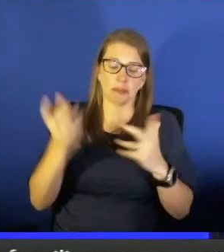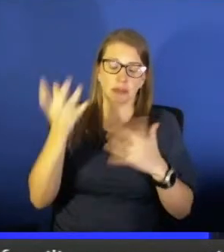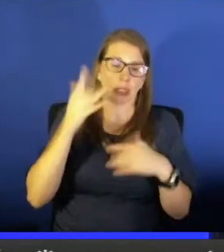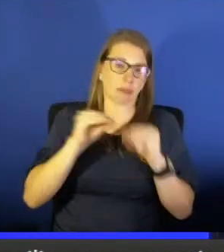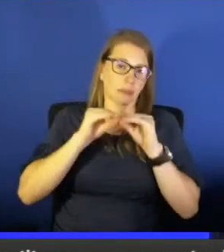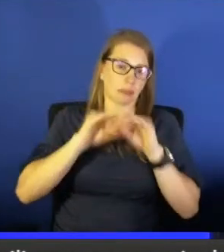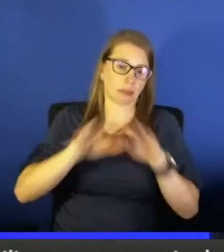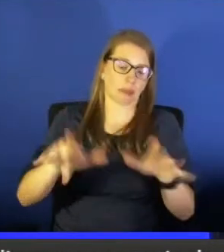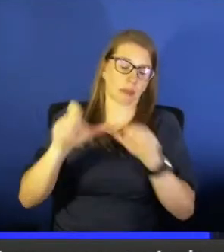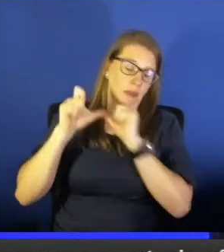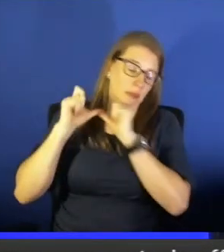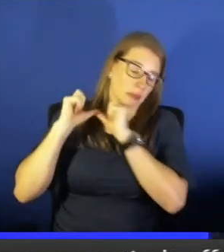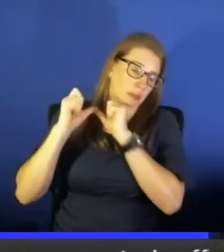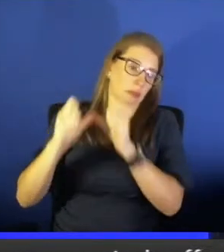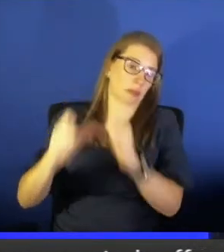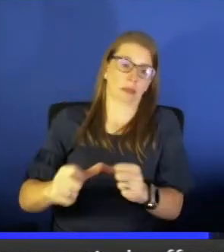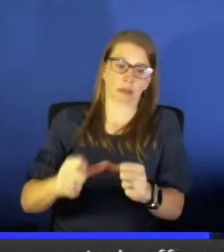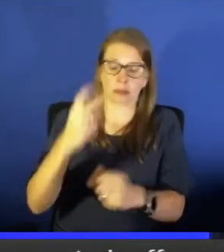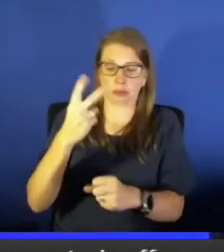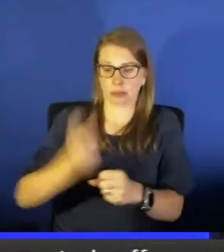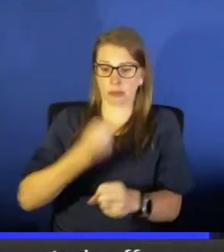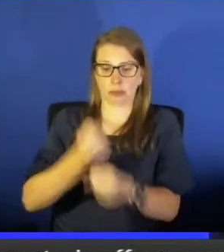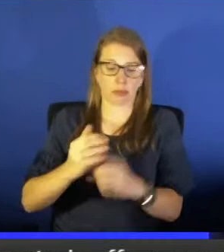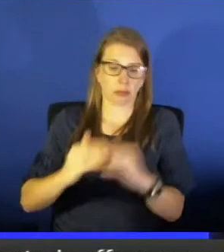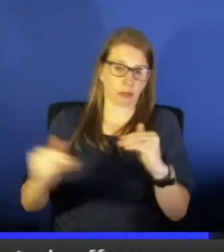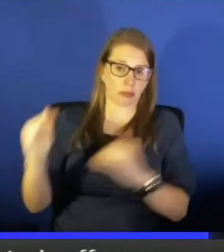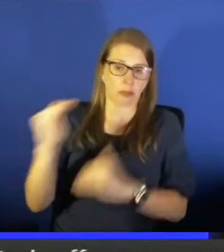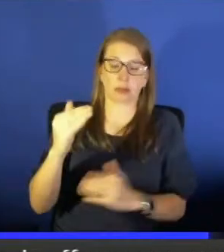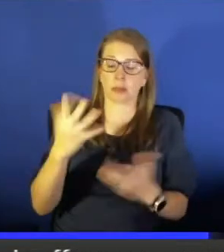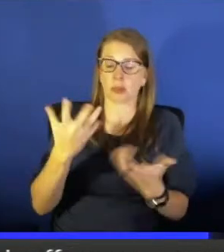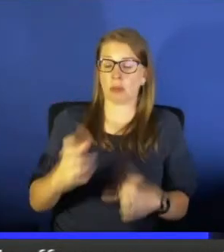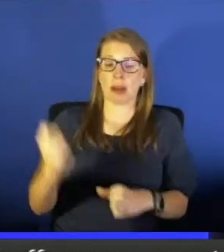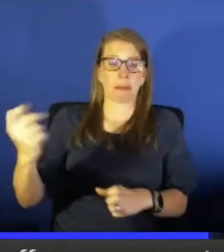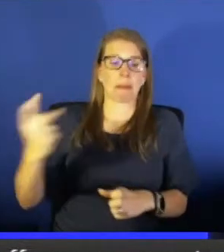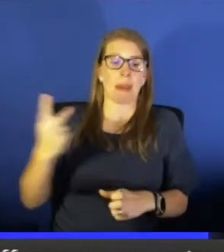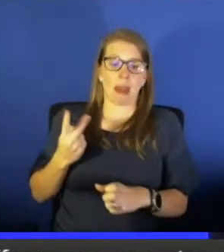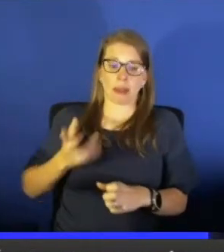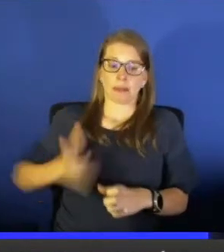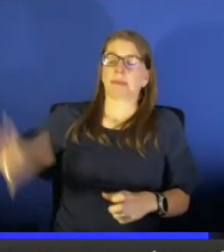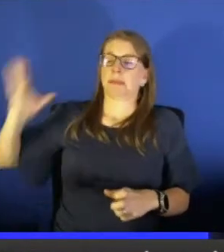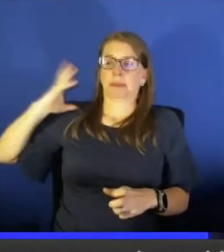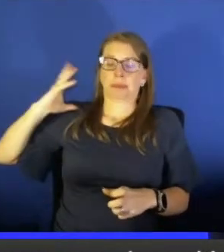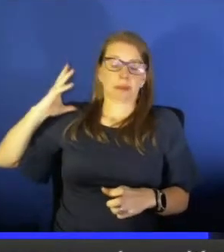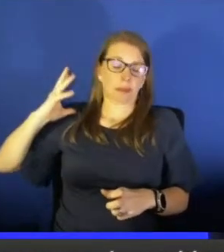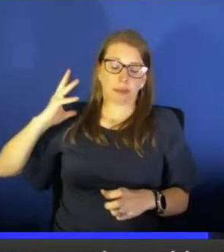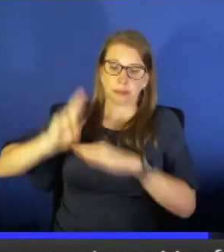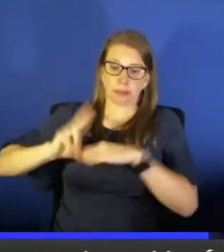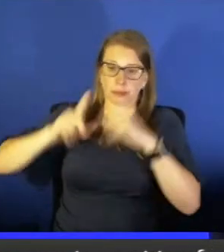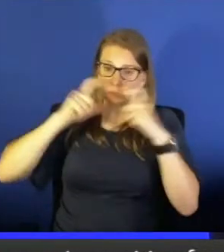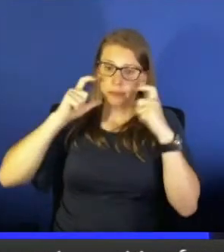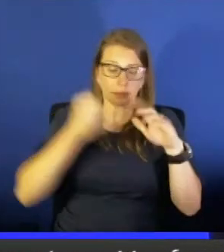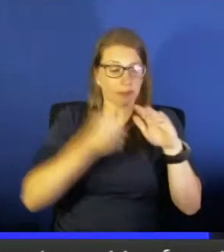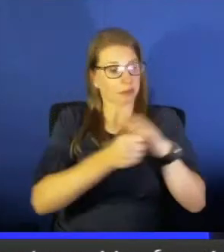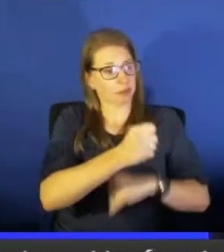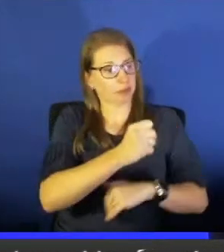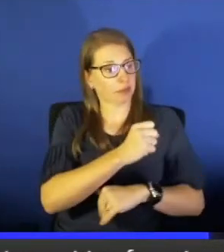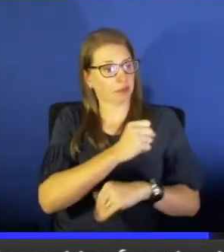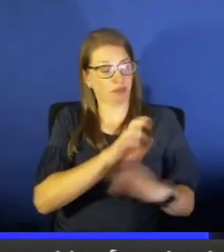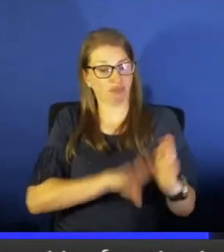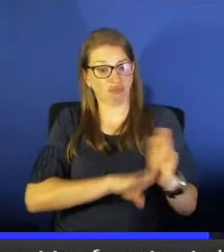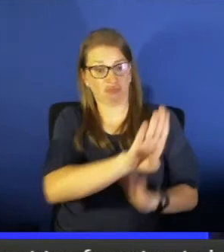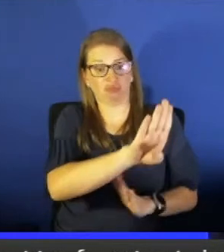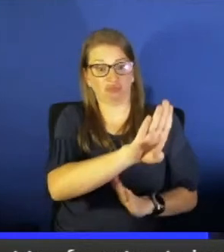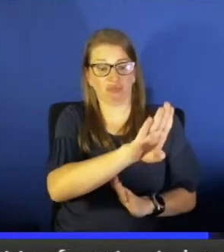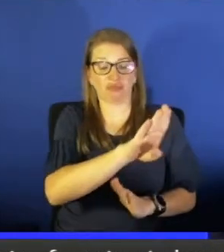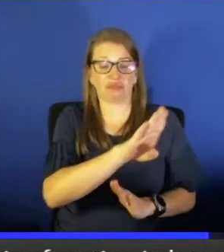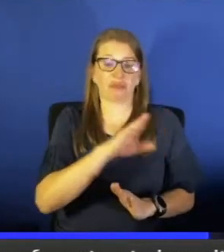people don't want to have to go back to that. And the thing we know is thus far hospitalizations haven't really taken off. Now some areas of the country they